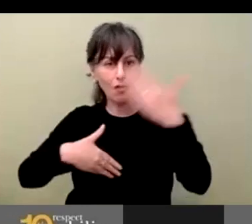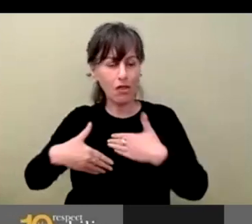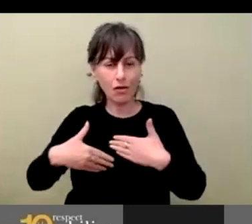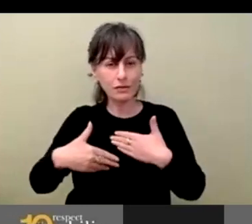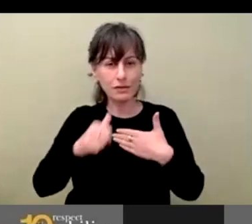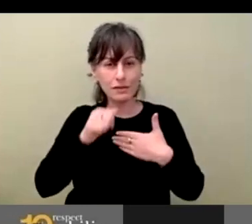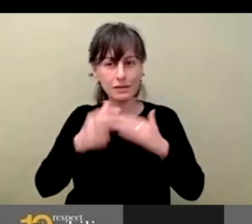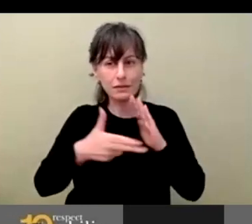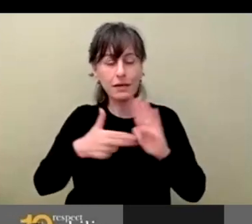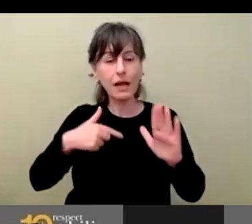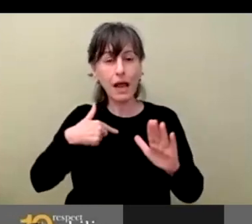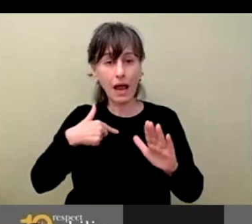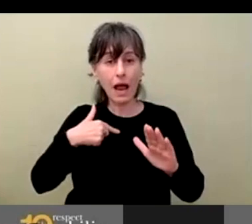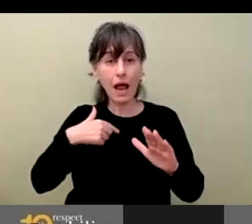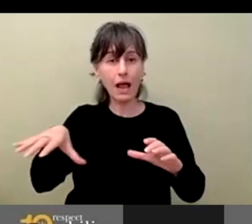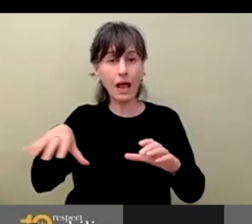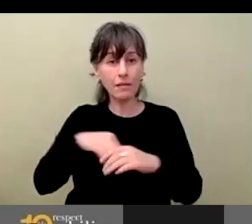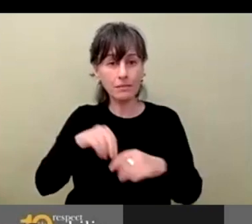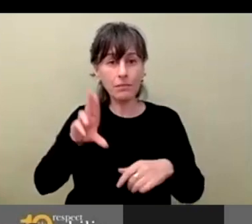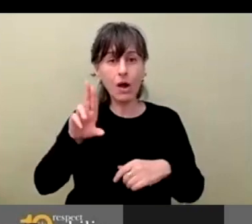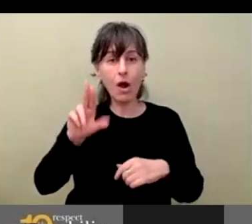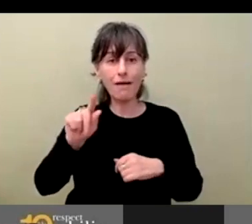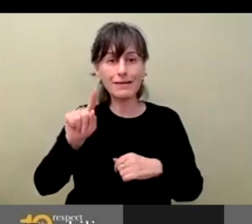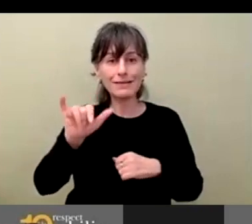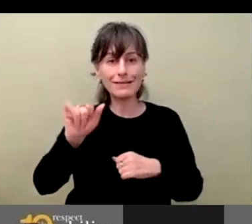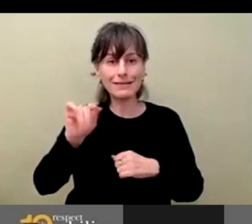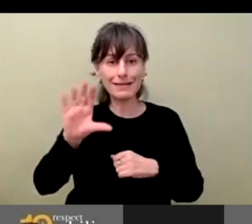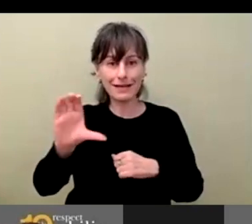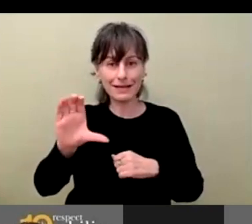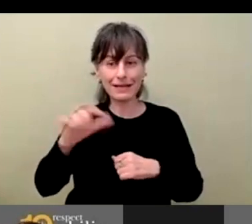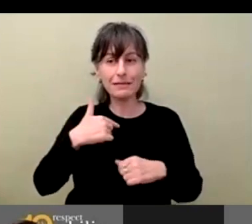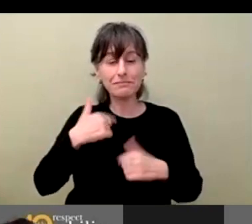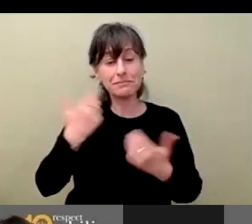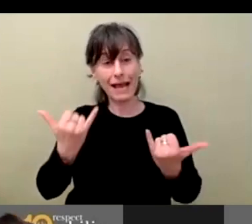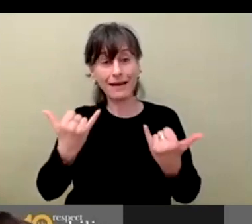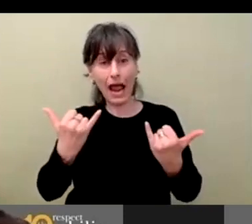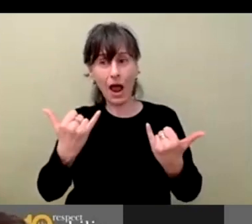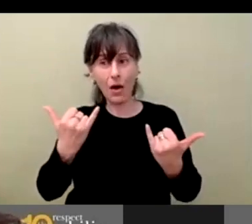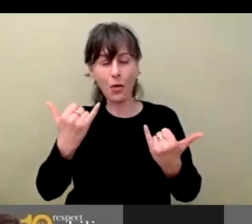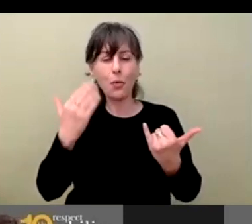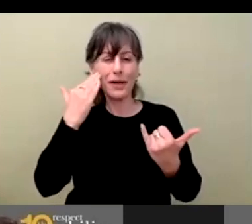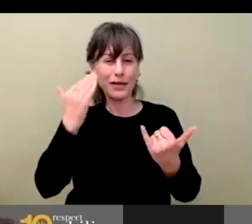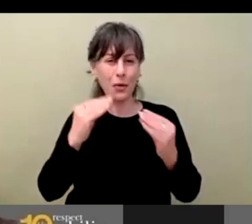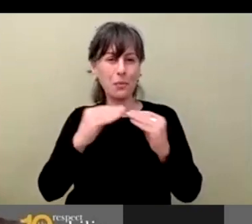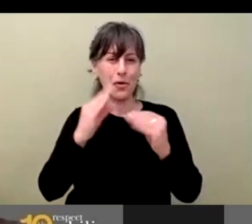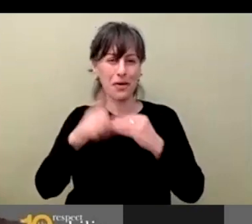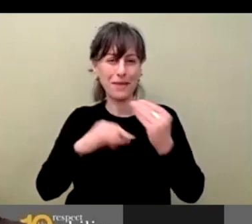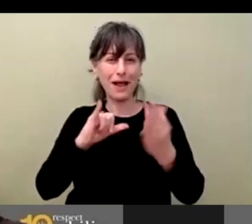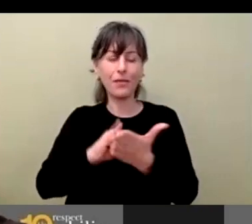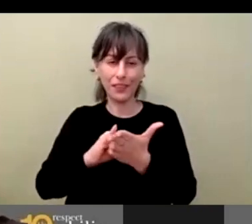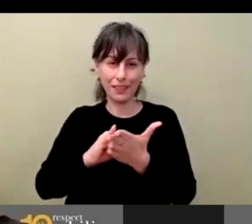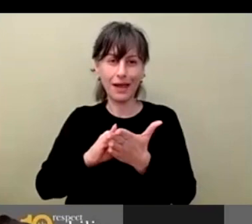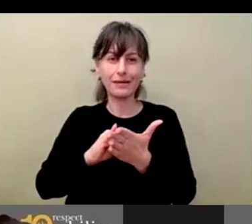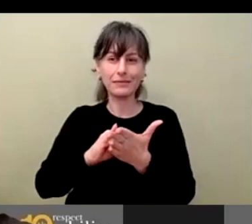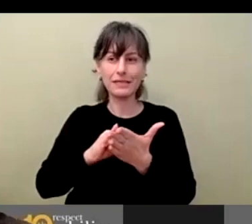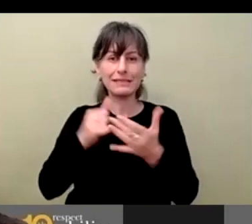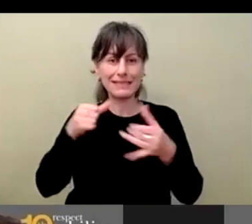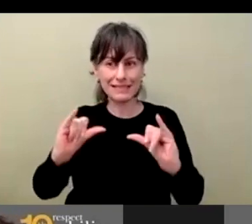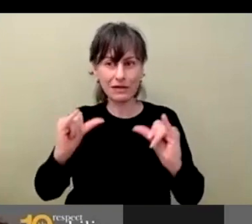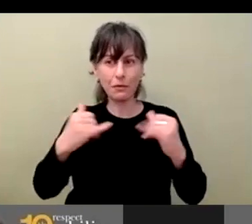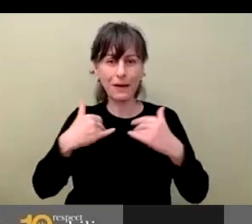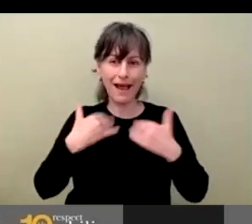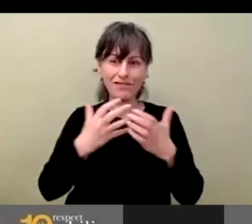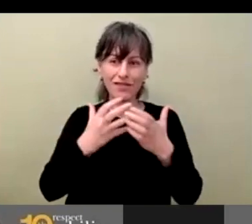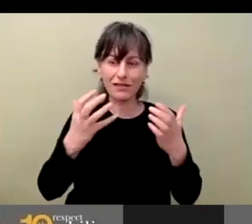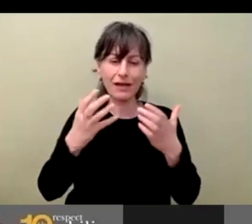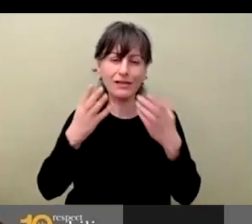I am autistic, and nowadays we know a lot more about it, although there's still a lot that